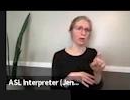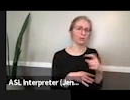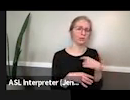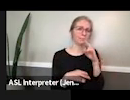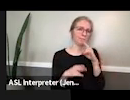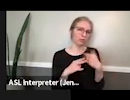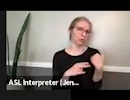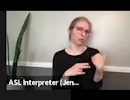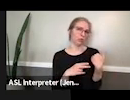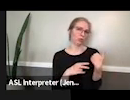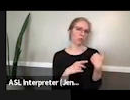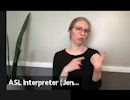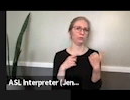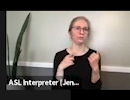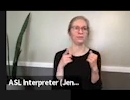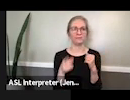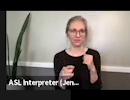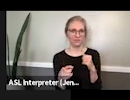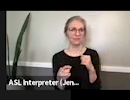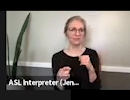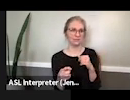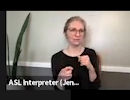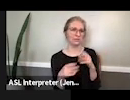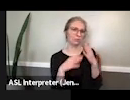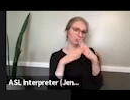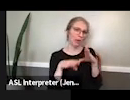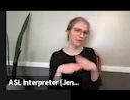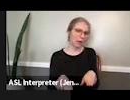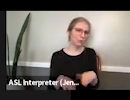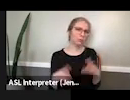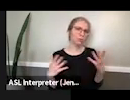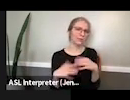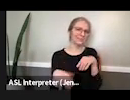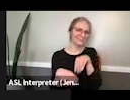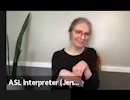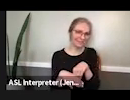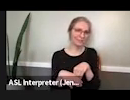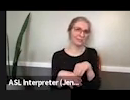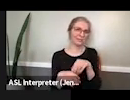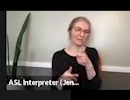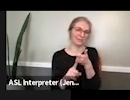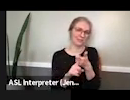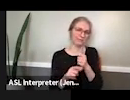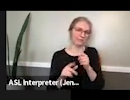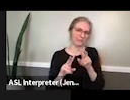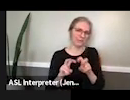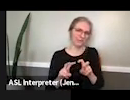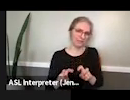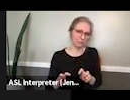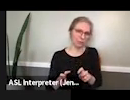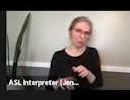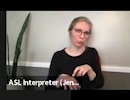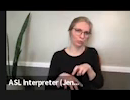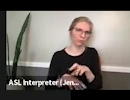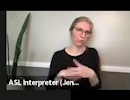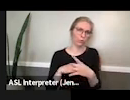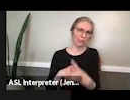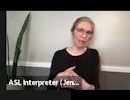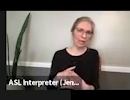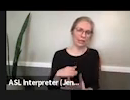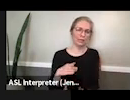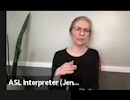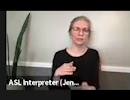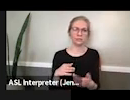earlier. This gives you a breakdown of what's in that self-assessment referral guide that was on the slide a few